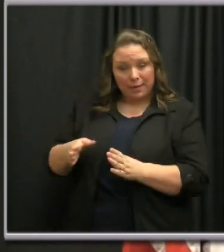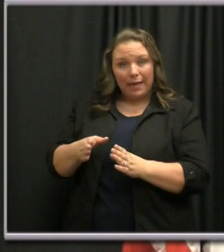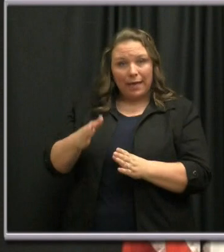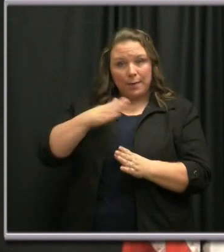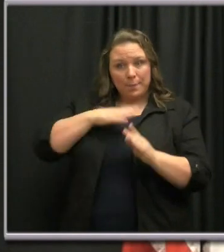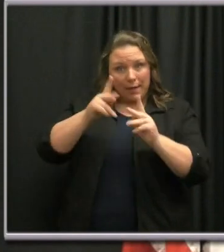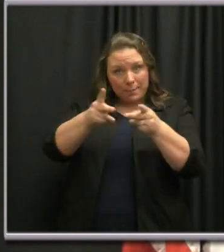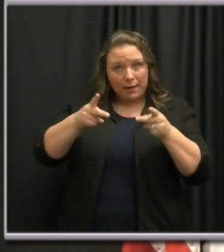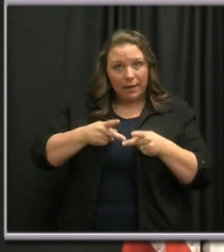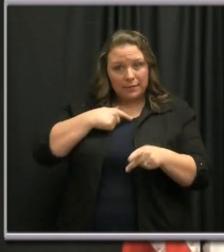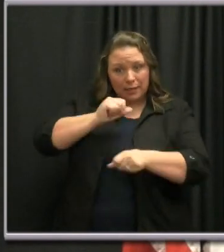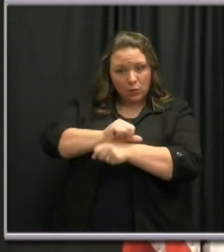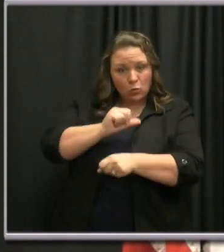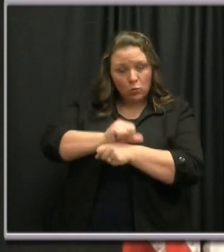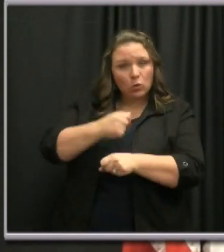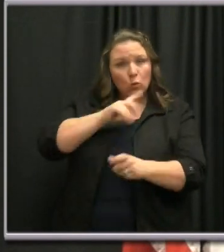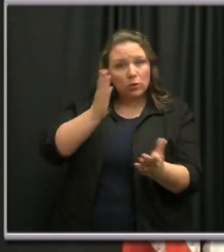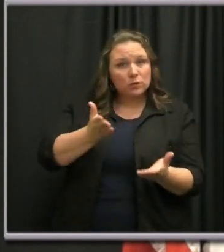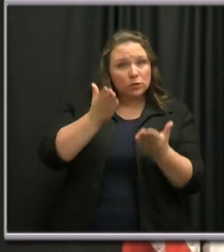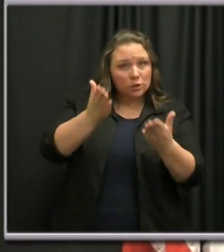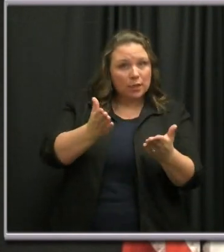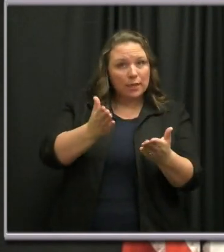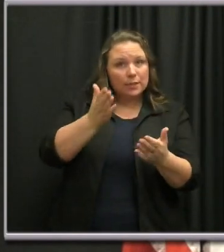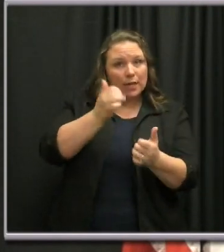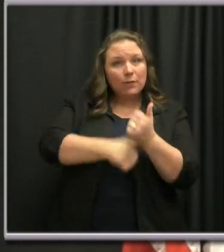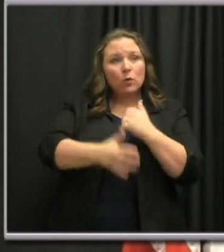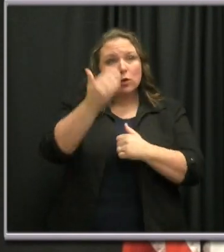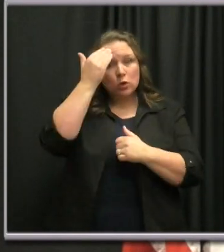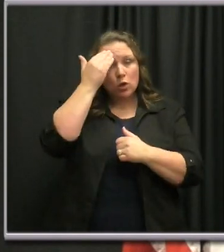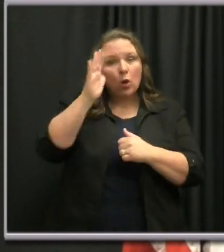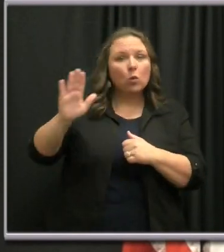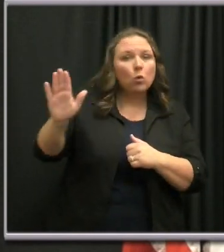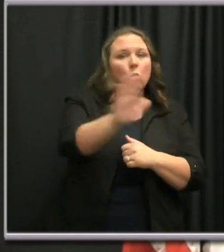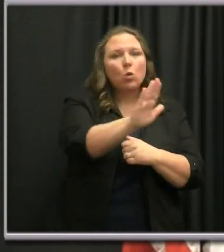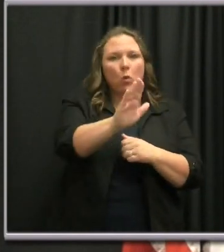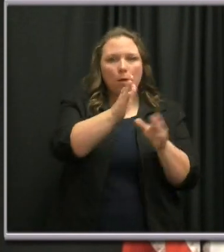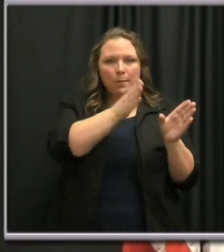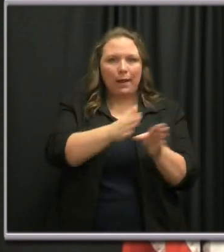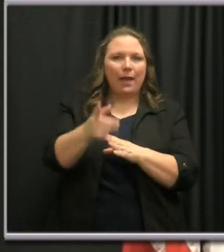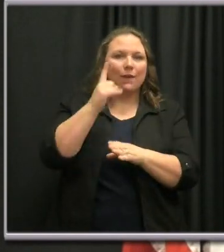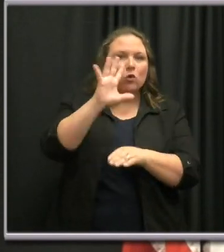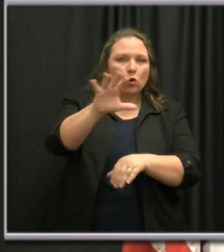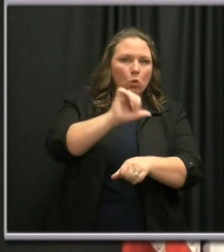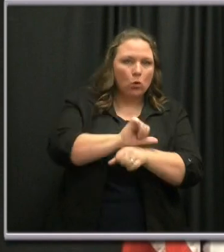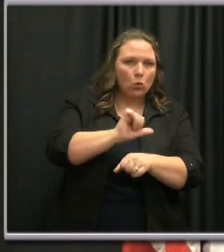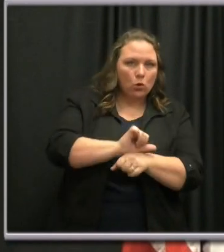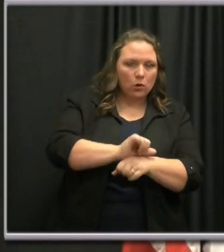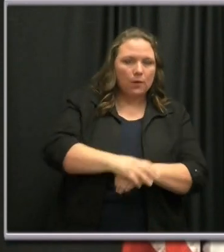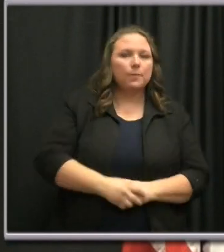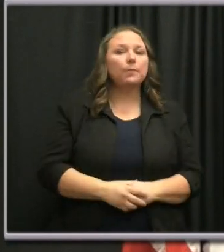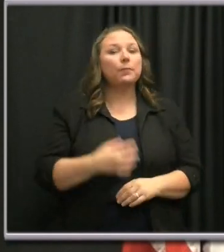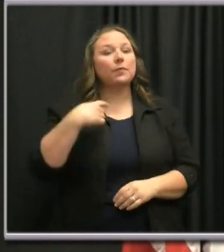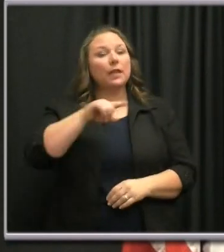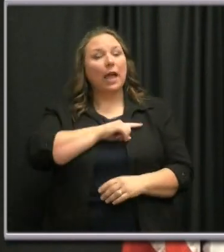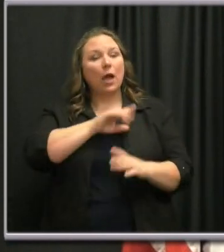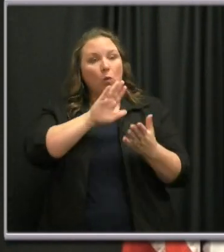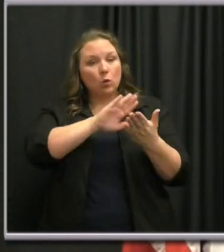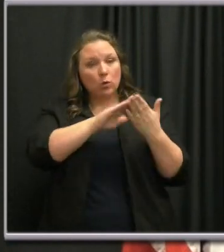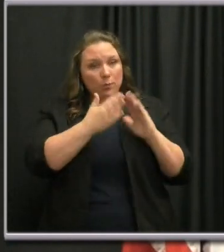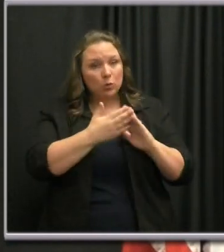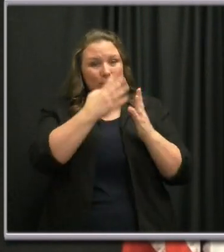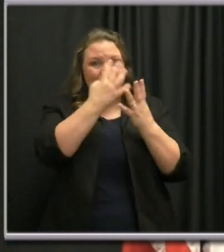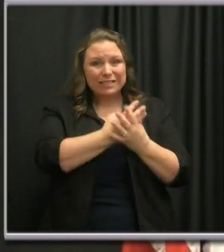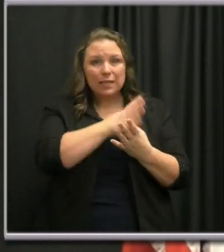place, and I would recommend everyone to know what the plan is of your place to implement. Furthermore, our community assessment centers will